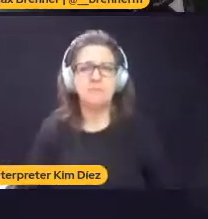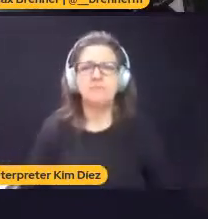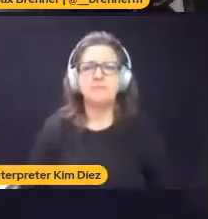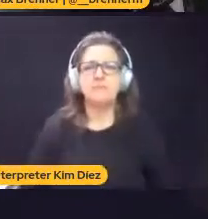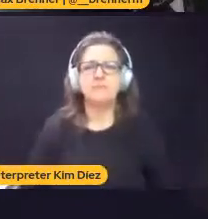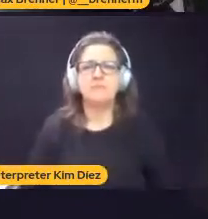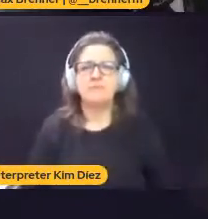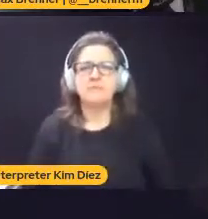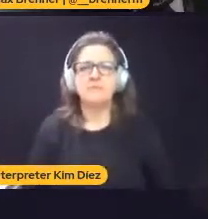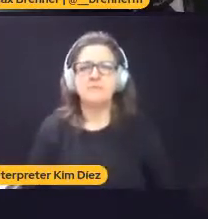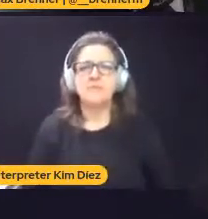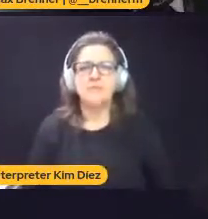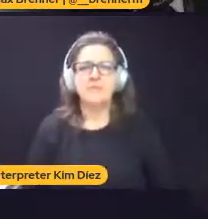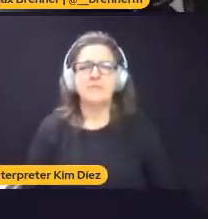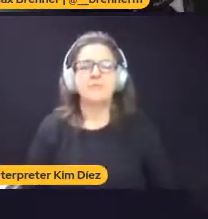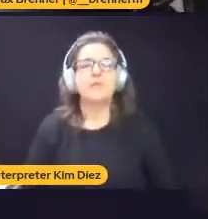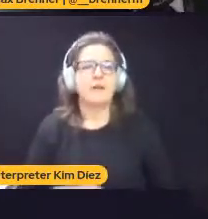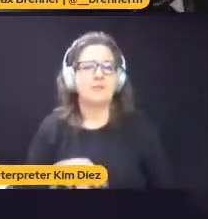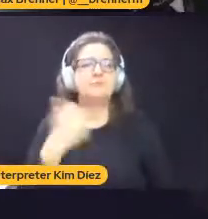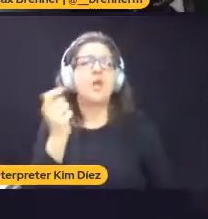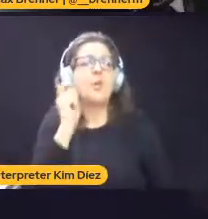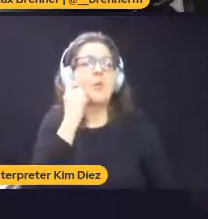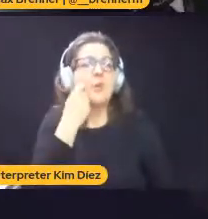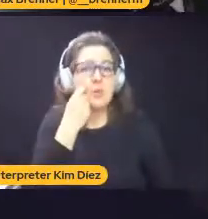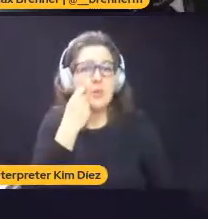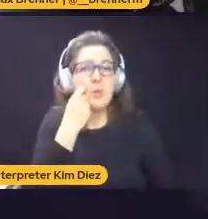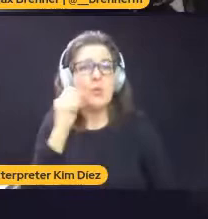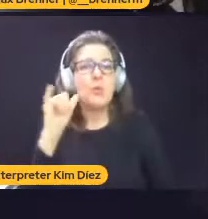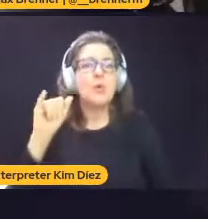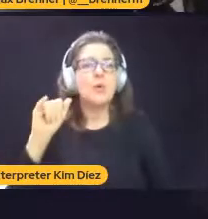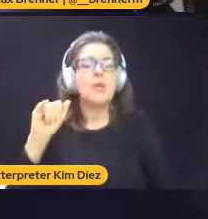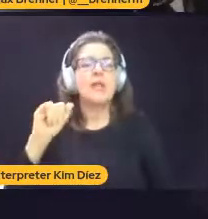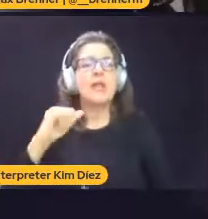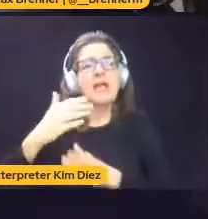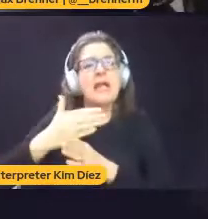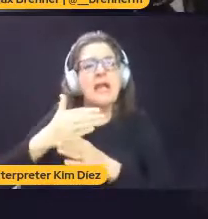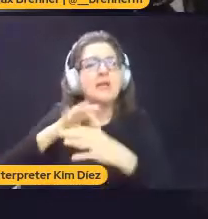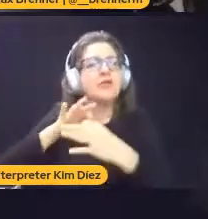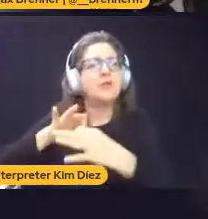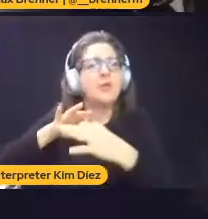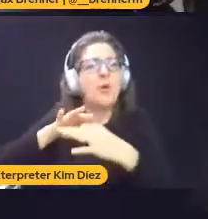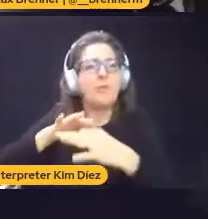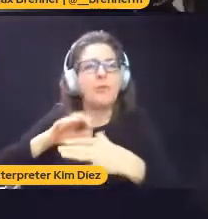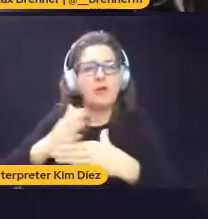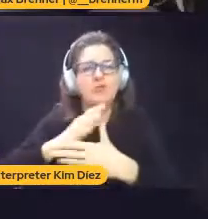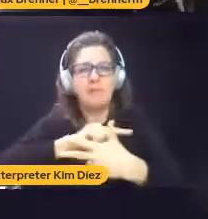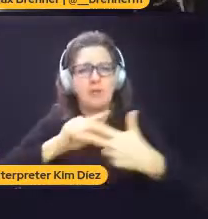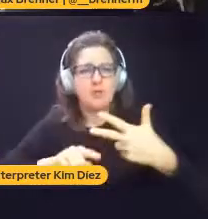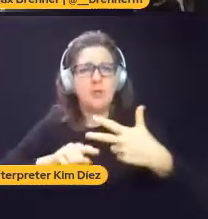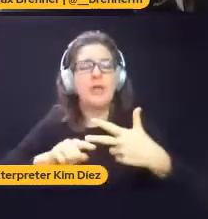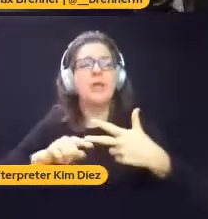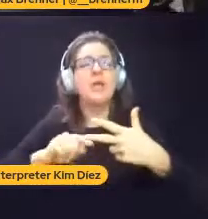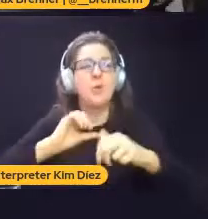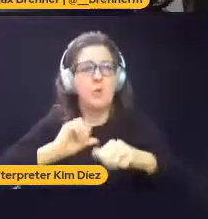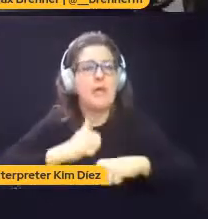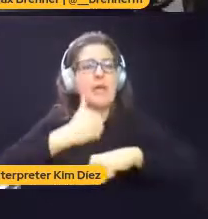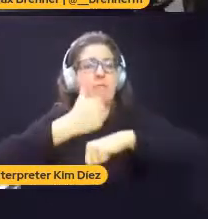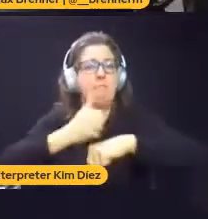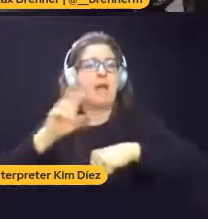Now another cool like intercooperation between these three components, you can mount the volume that we